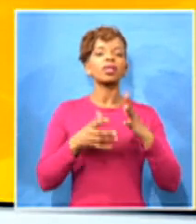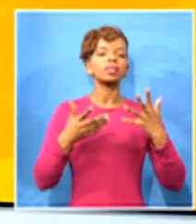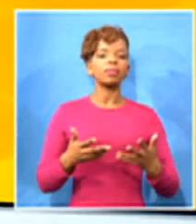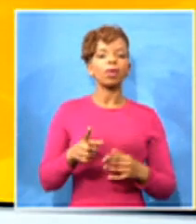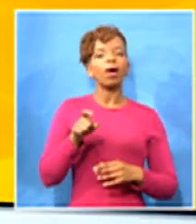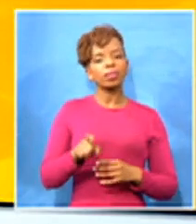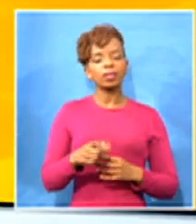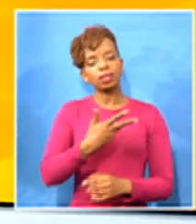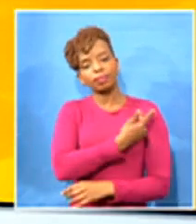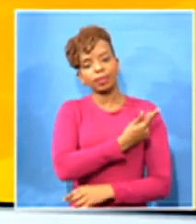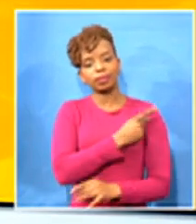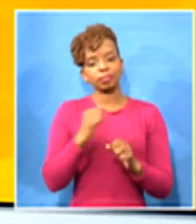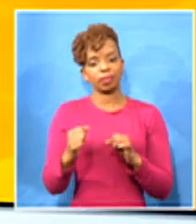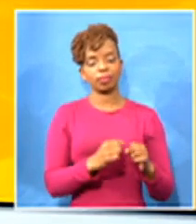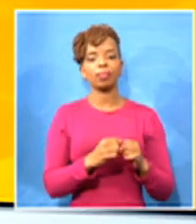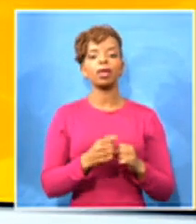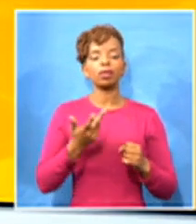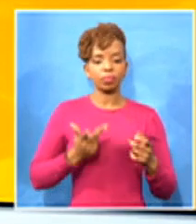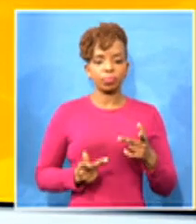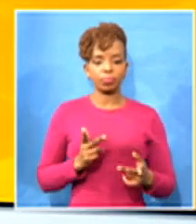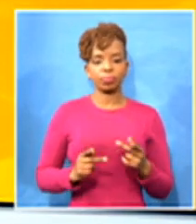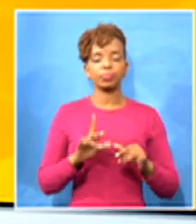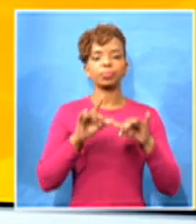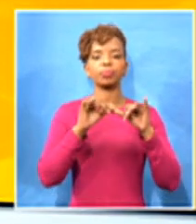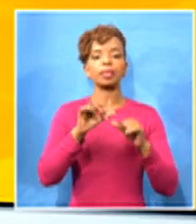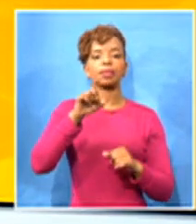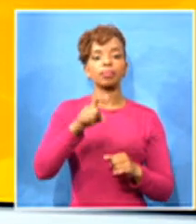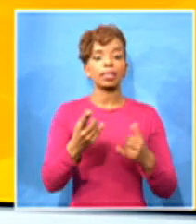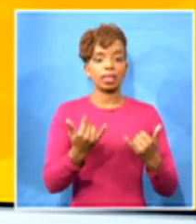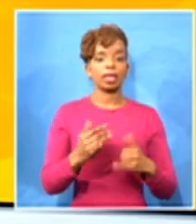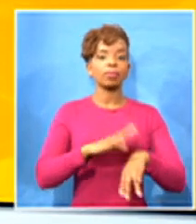vaccines even during this COVID-19 pandemic. All right, let's quickly just recap.